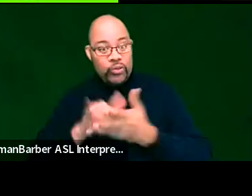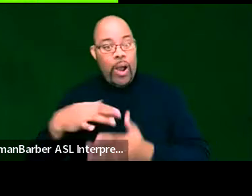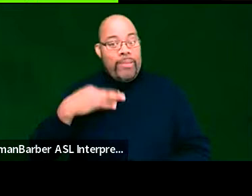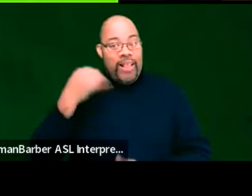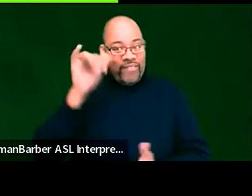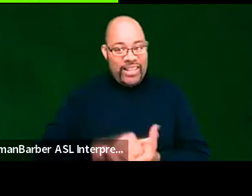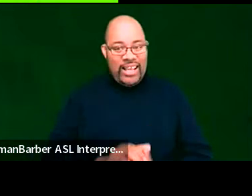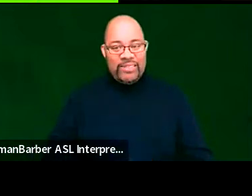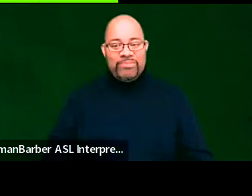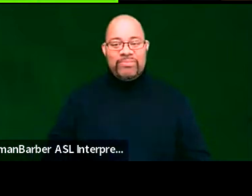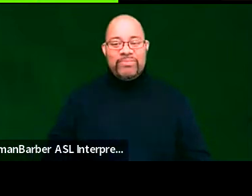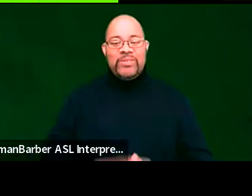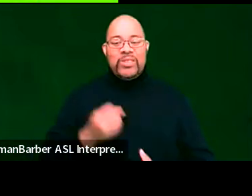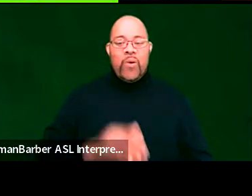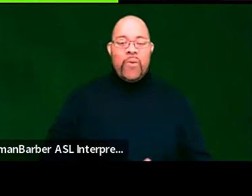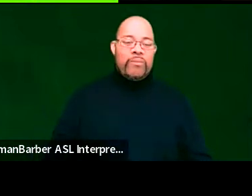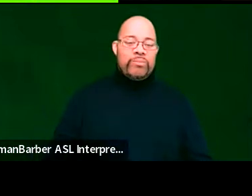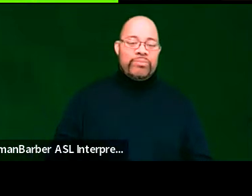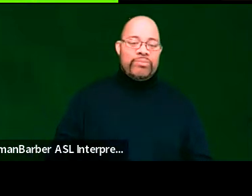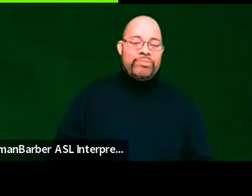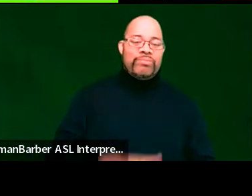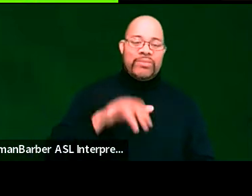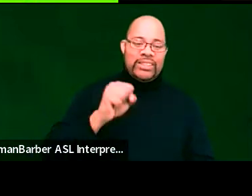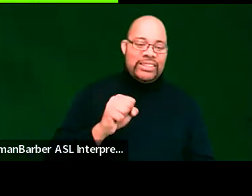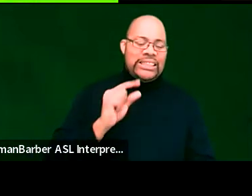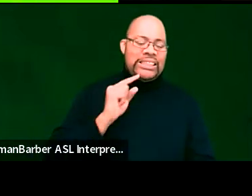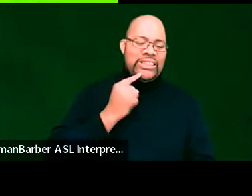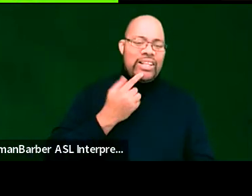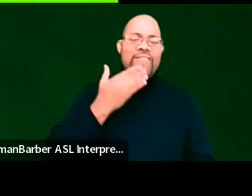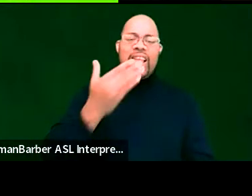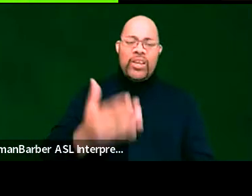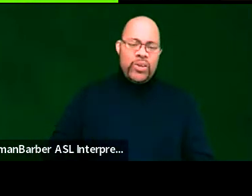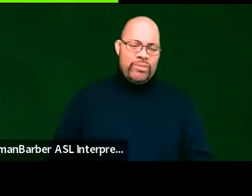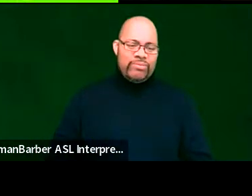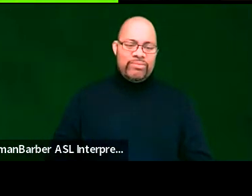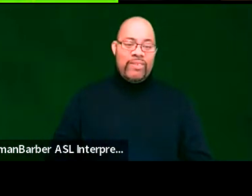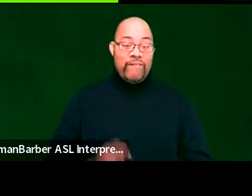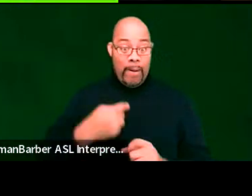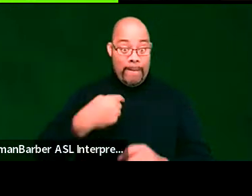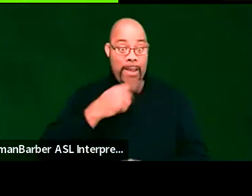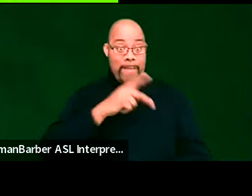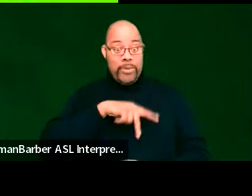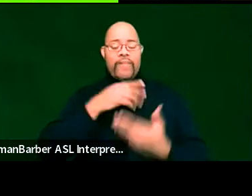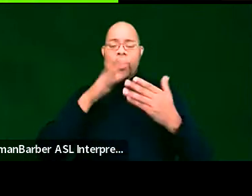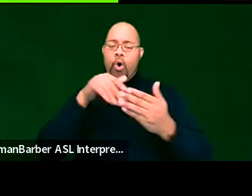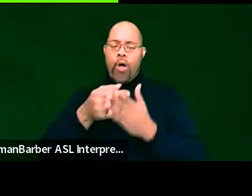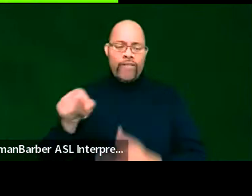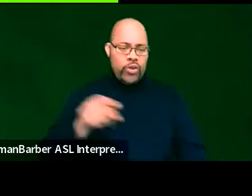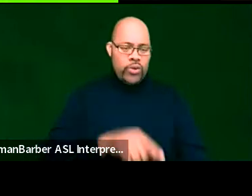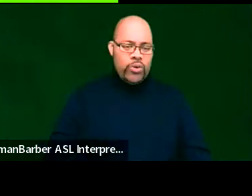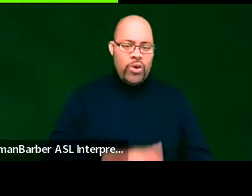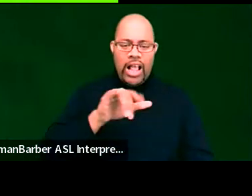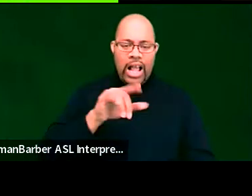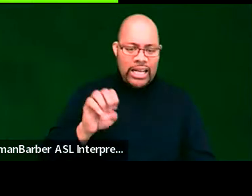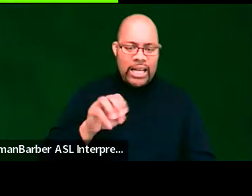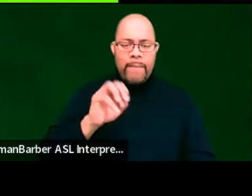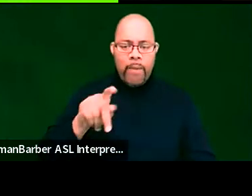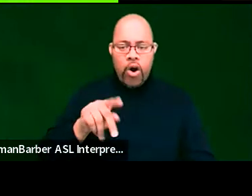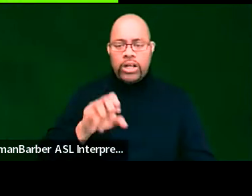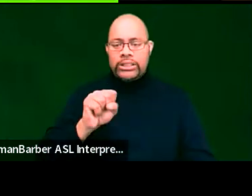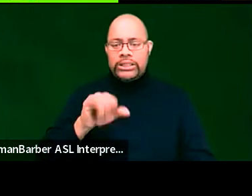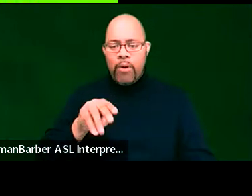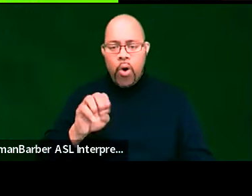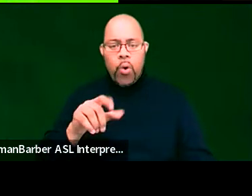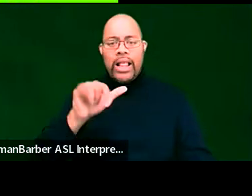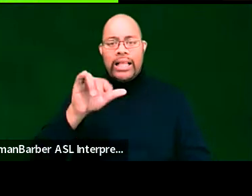for. So yes, seriously, thank you. Like, coming from me, thank all of you, like Lonnie, Mark, Simone, like Leslie,